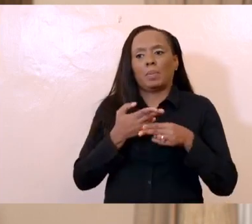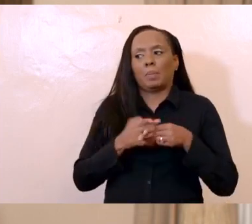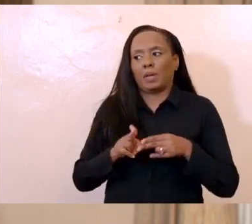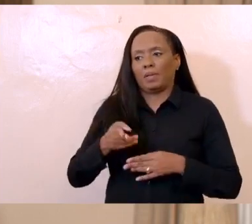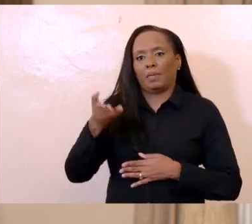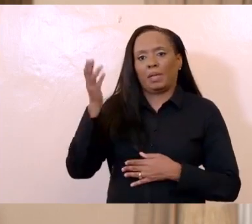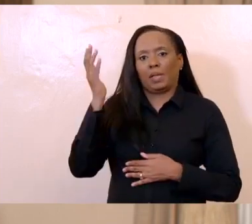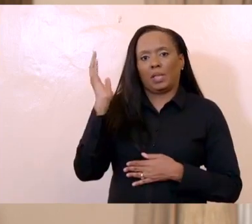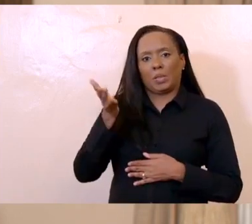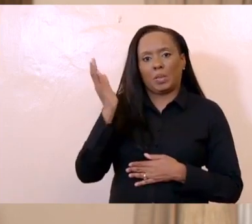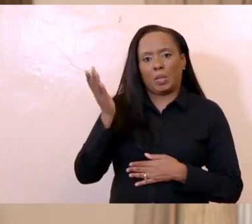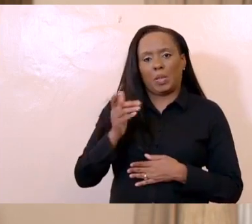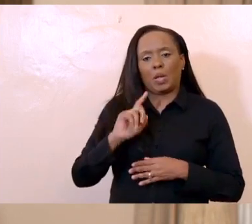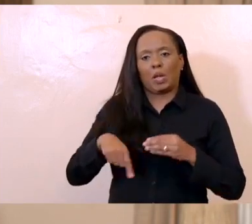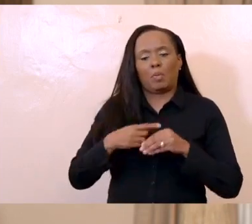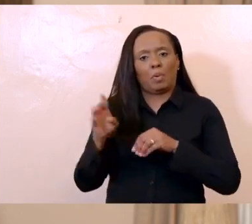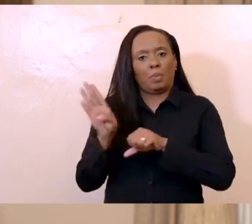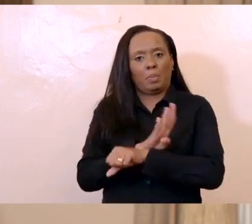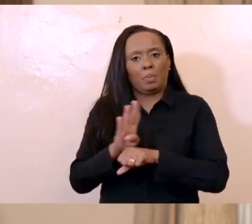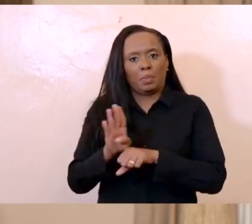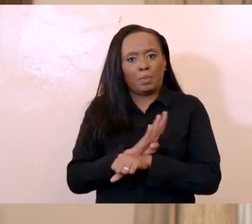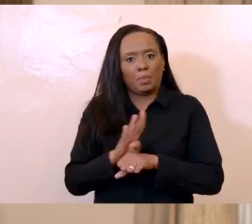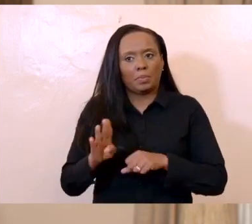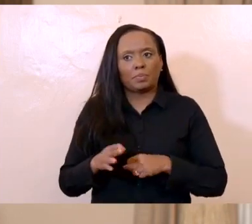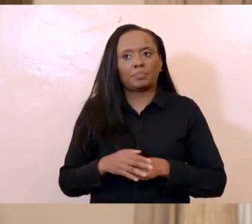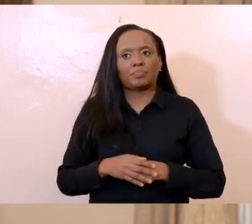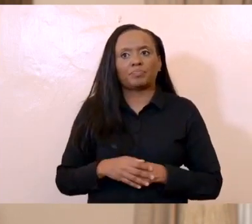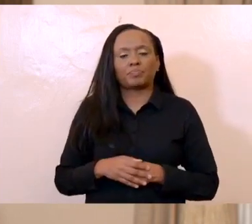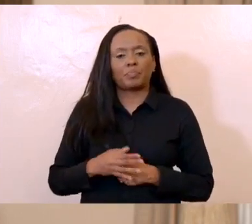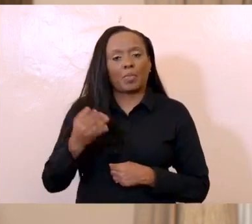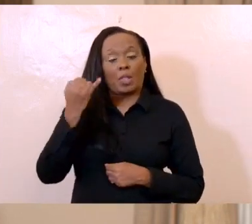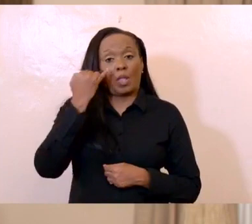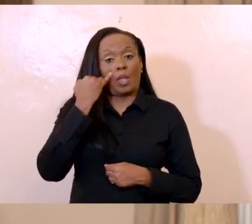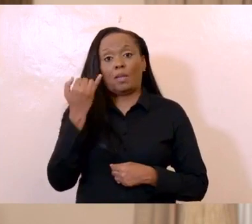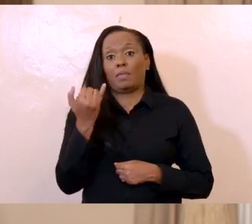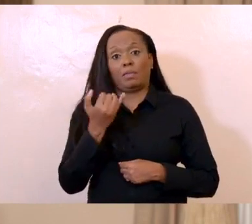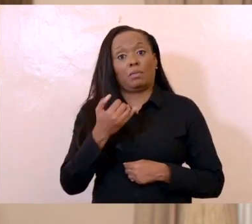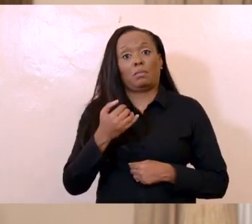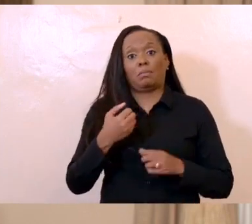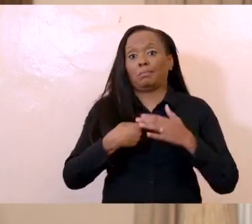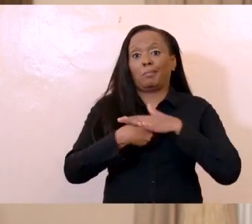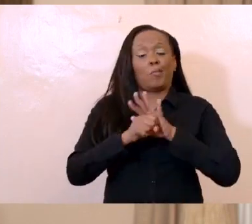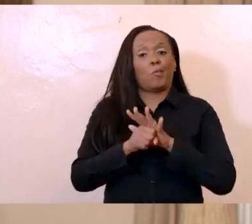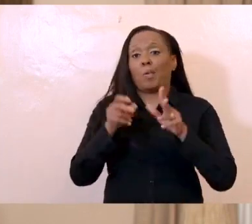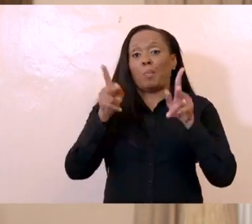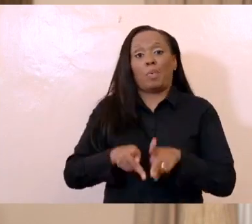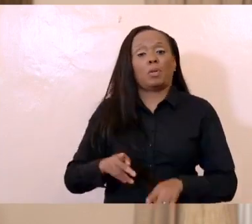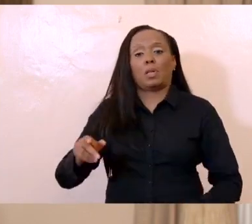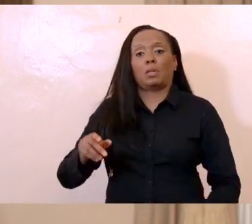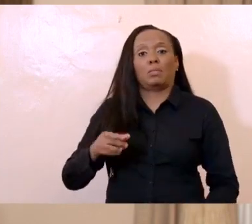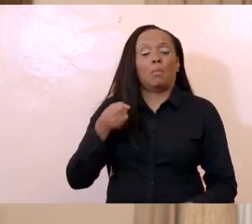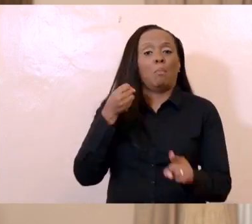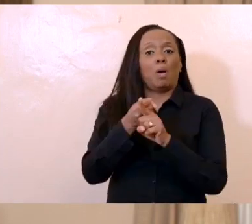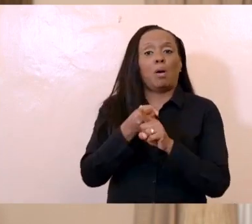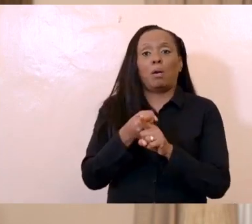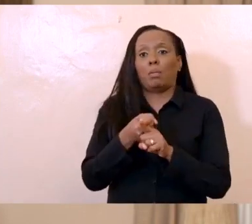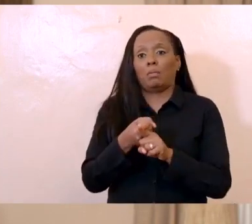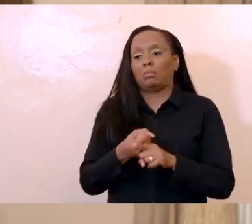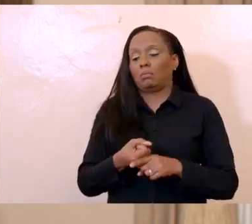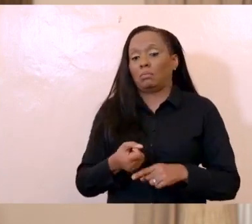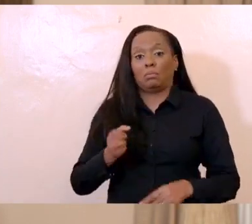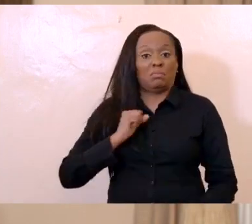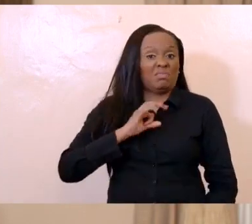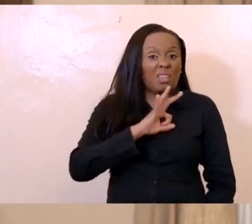what business places should do in the event that there's a case of COVID-19 that enters that business, whether it's an